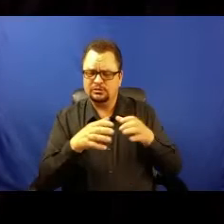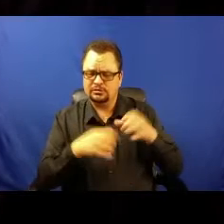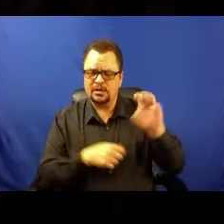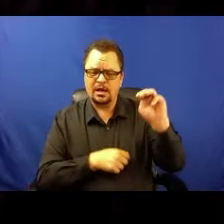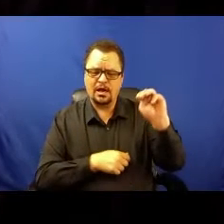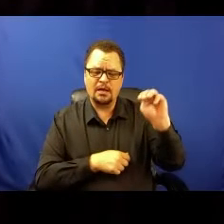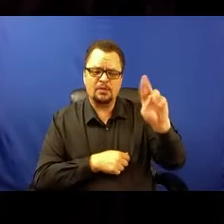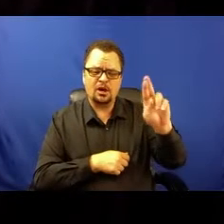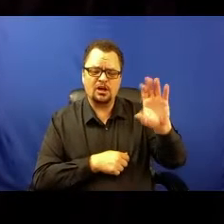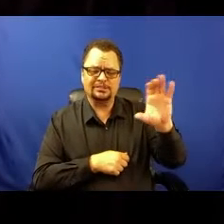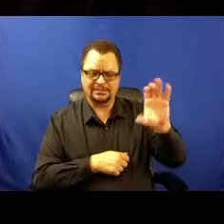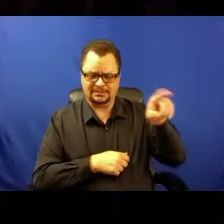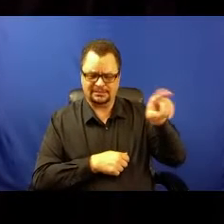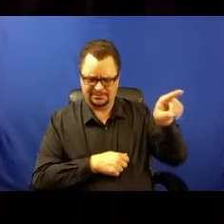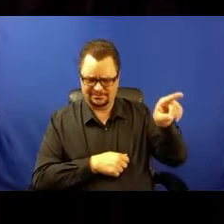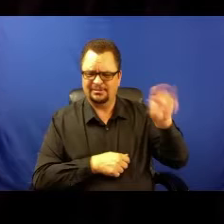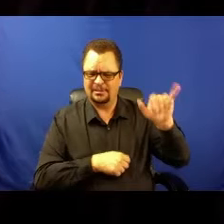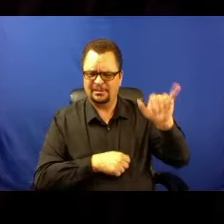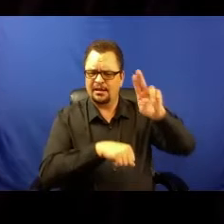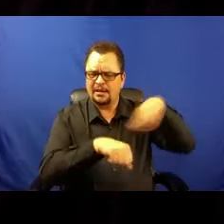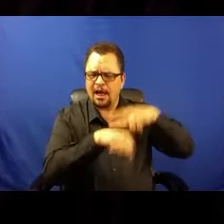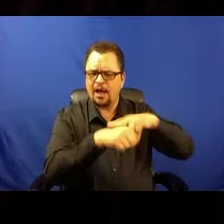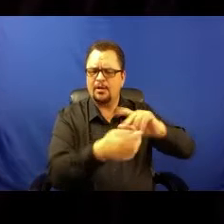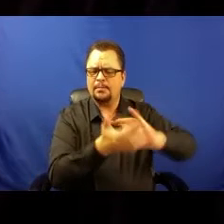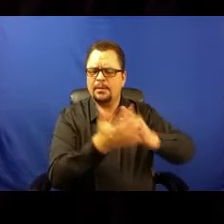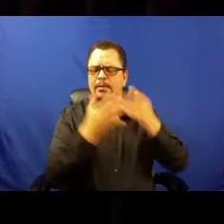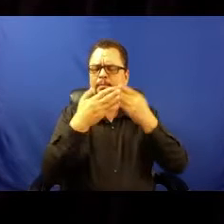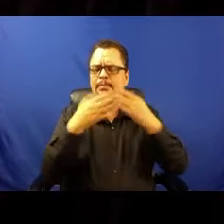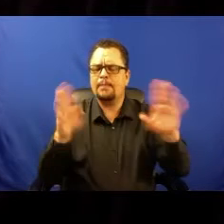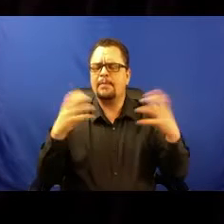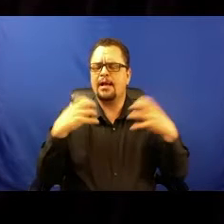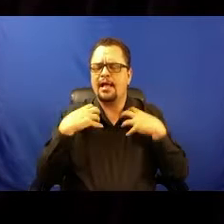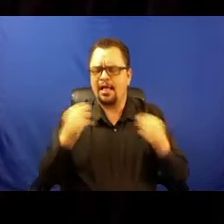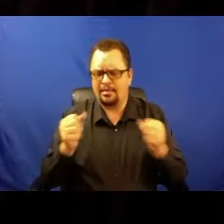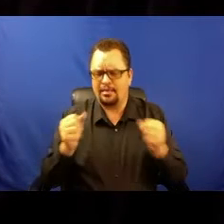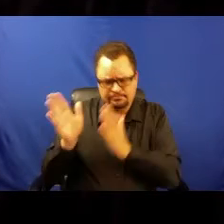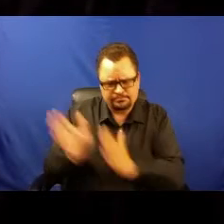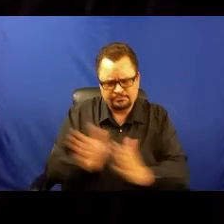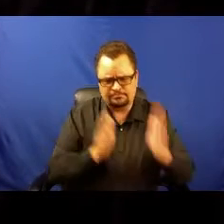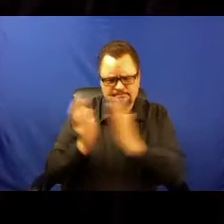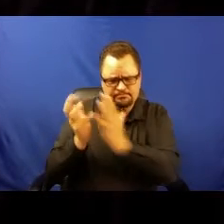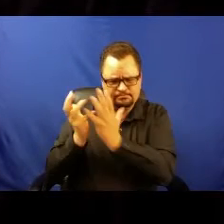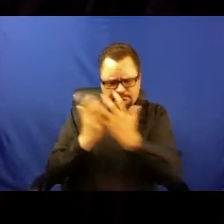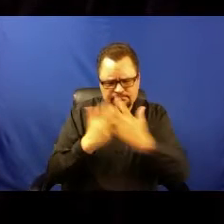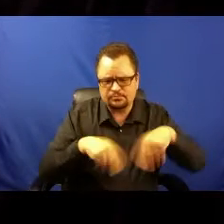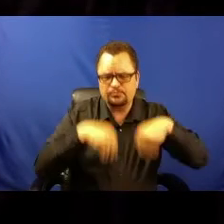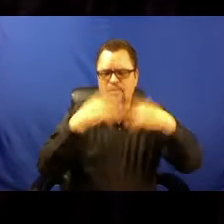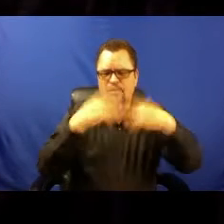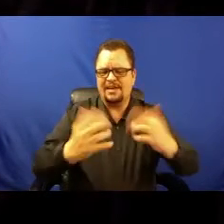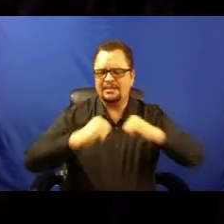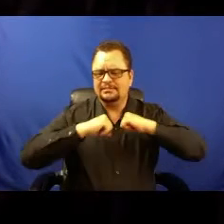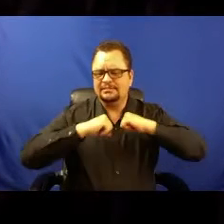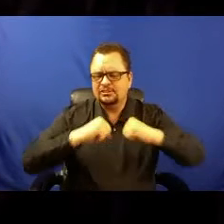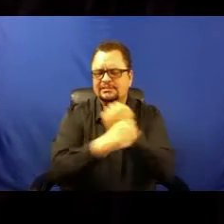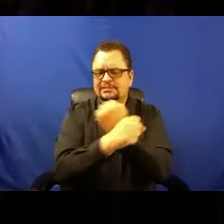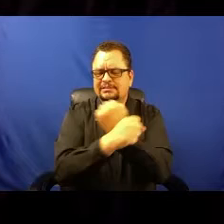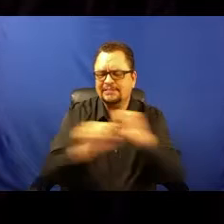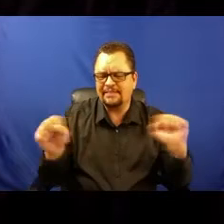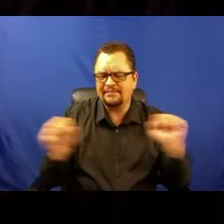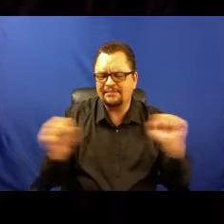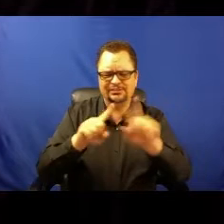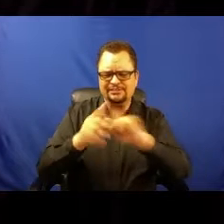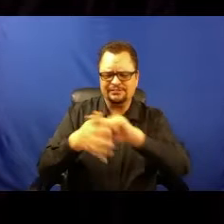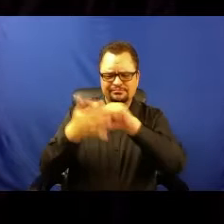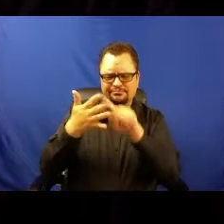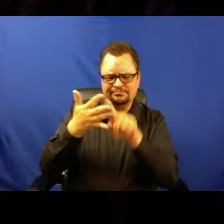improve the health and safety of communities. And they rode with the Colorado Springs Fire Department, paramedics to the homes of each individual